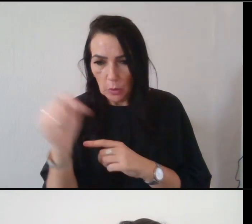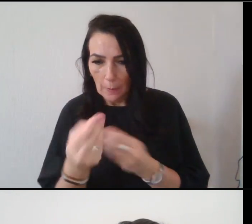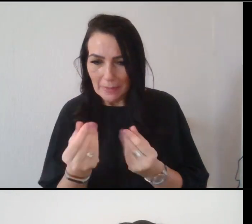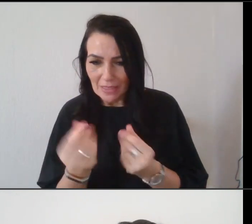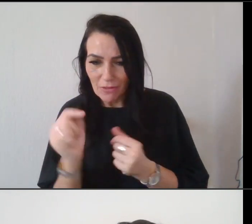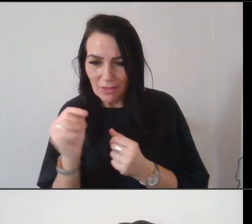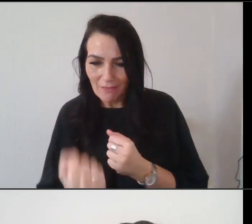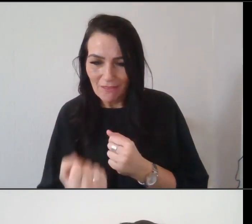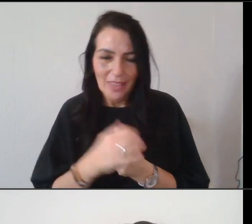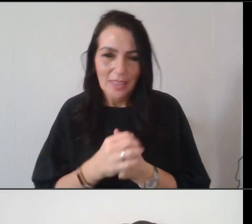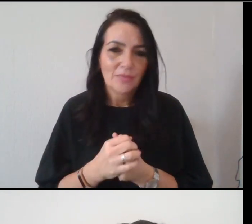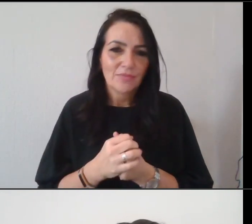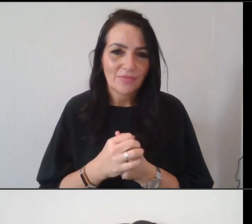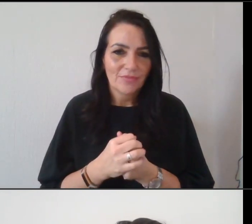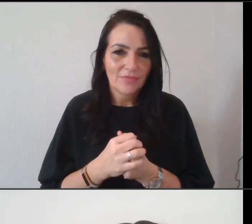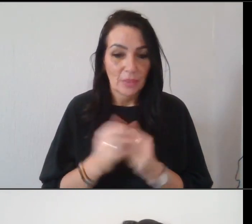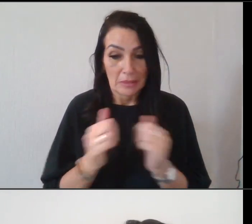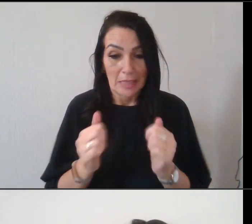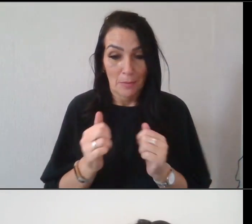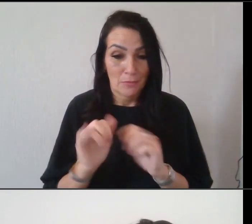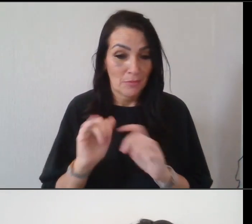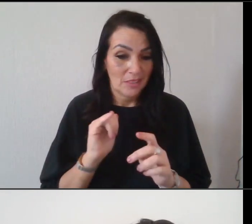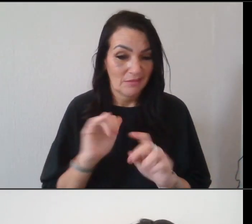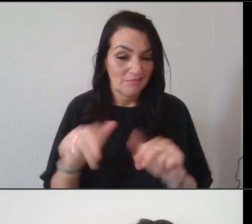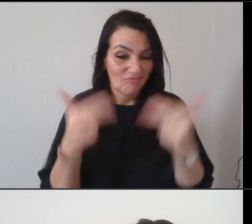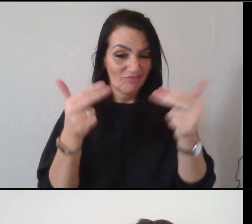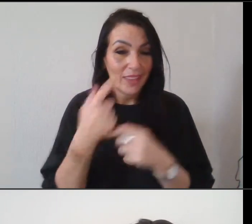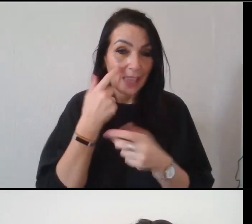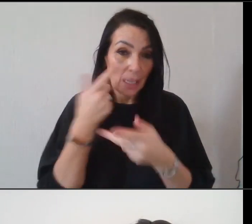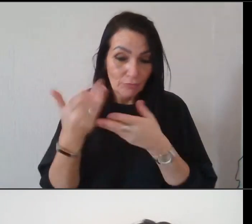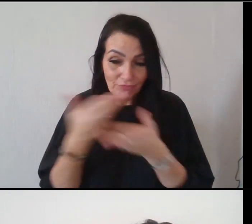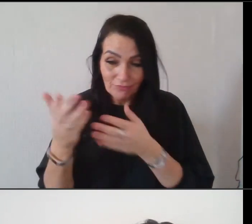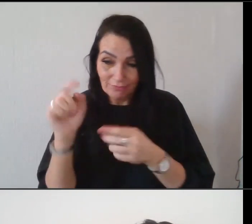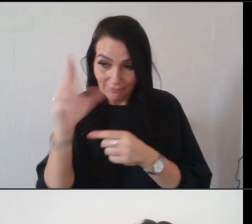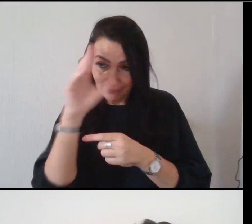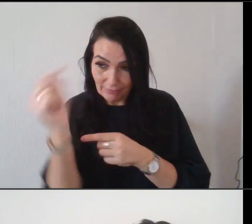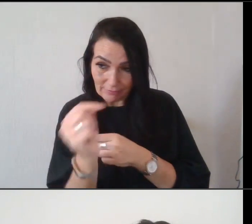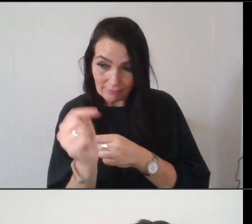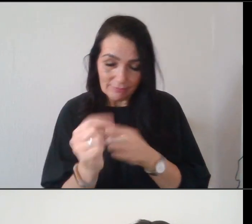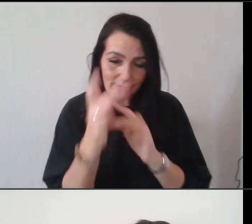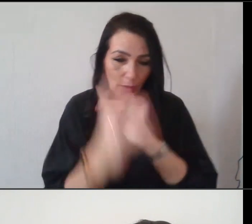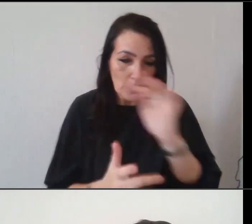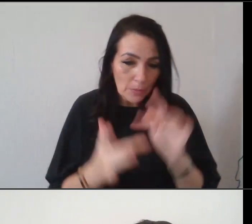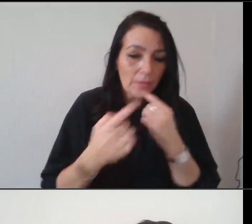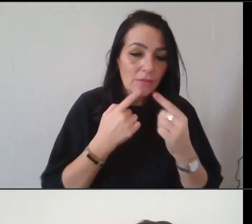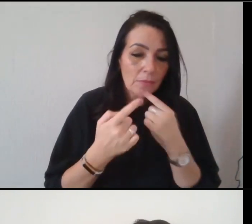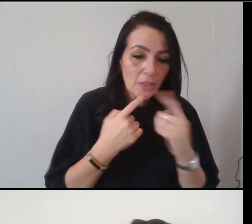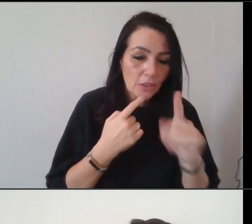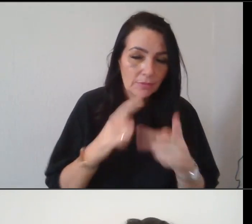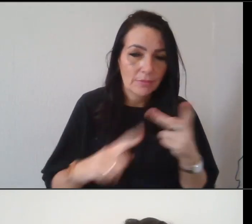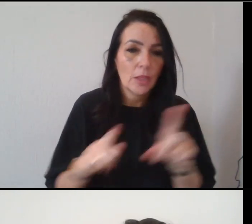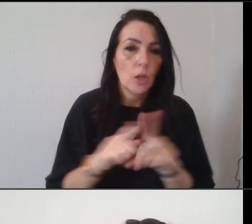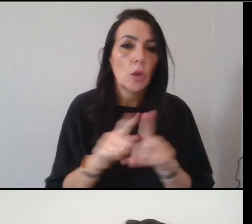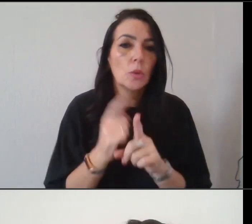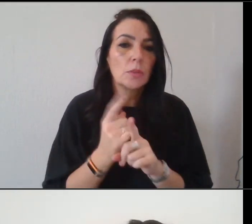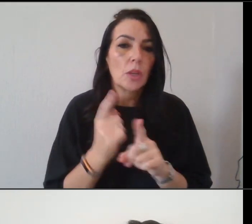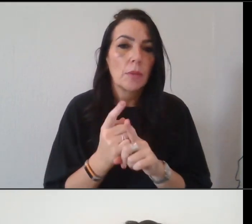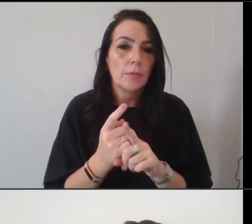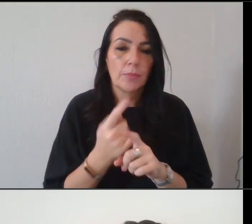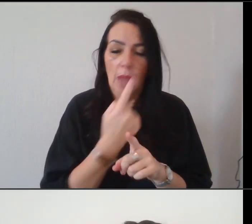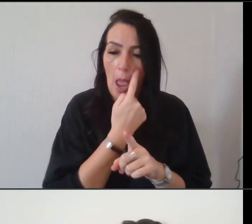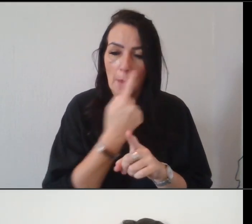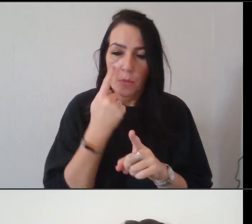helpful on a separate call. And then of course you can look at, we spoke about those proof points